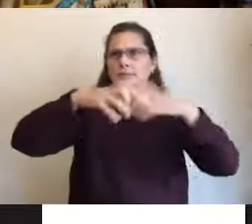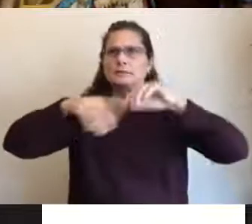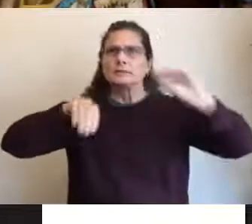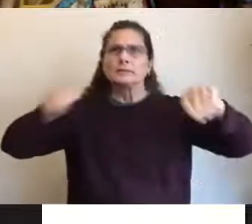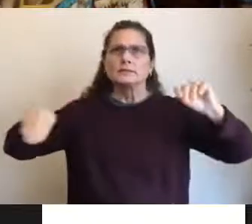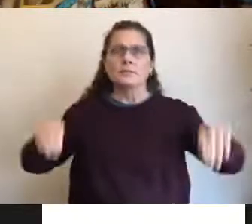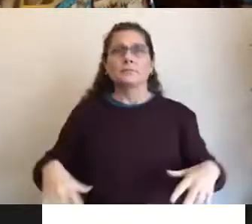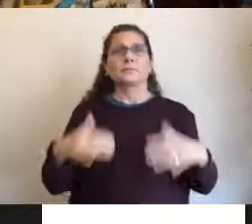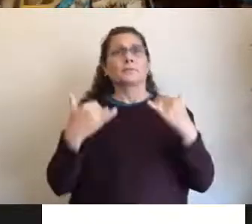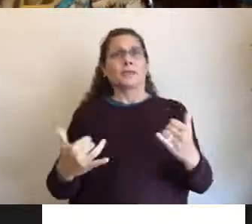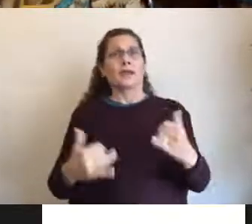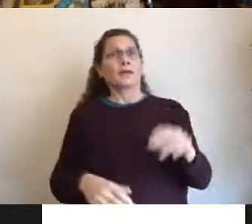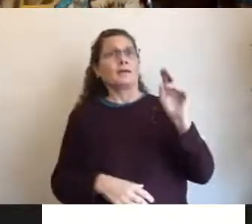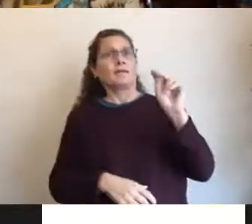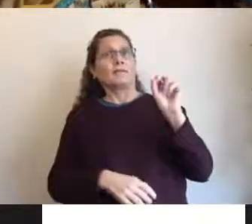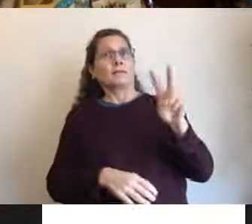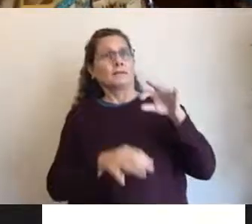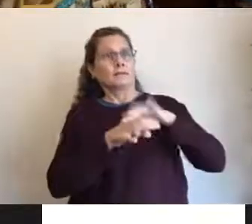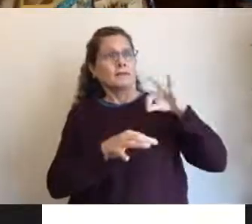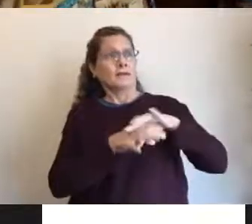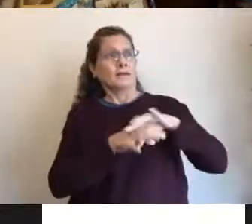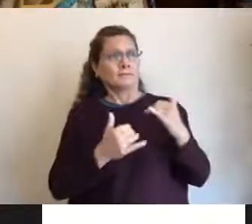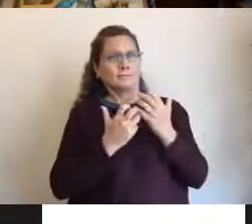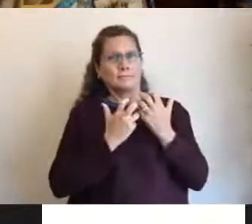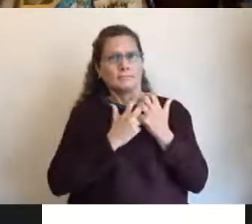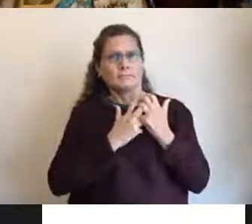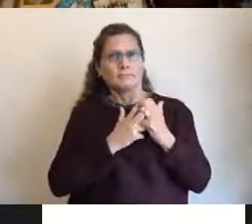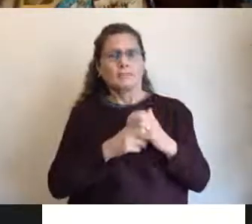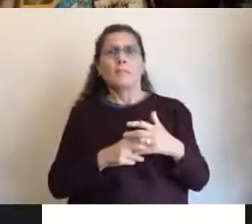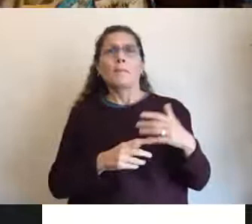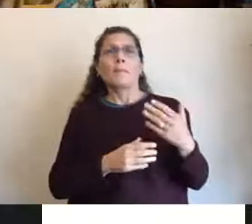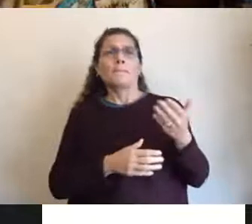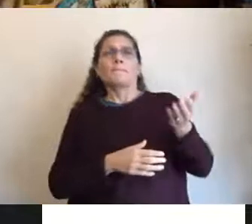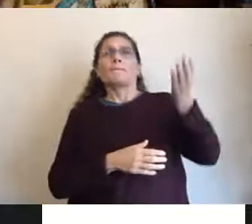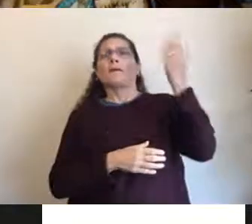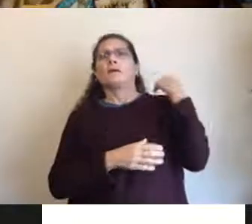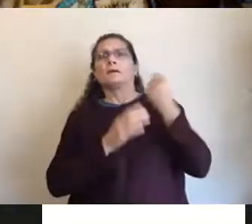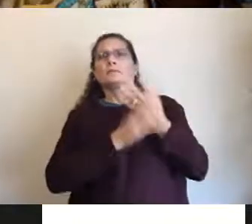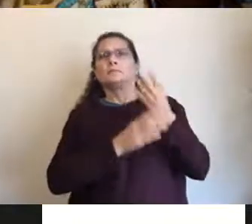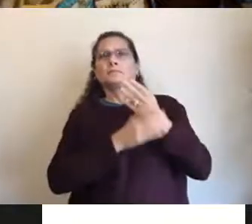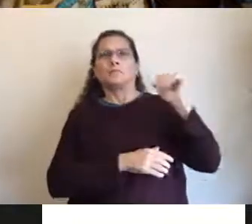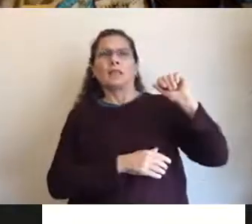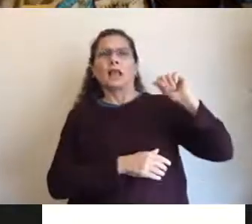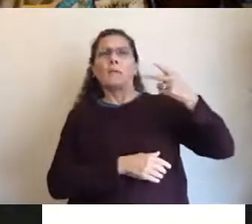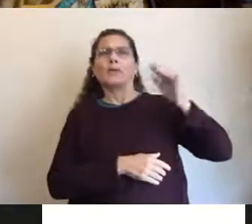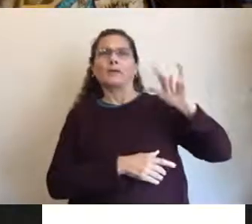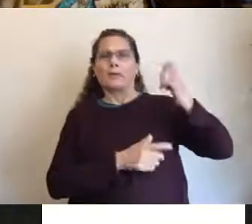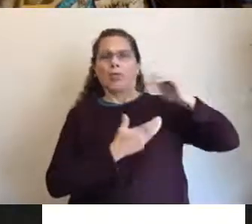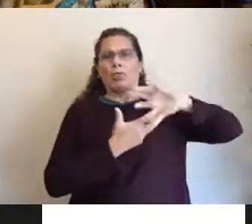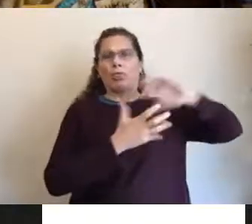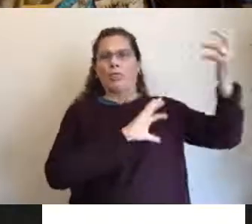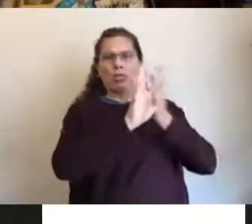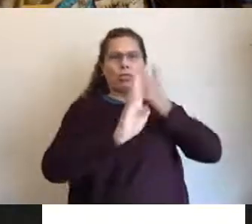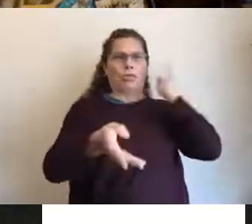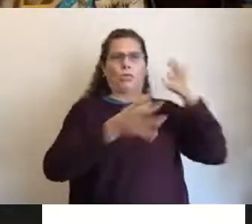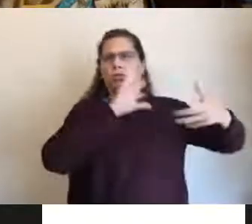November. We had additional resources. We're very thankful for that. And as I've said many, many times, it was really a marriage between our